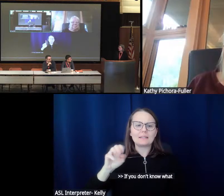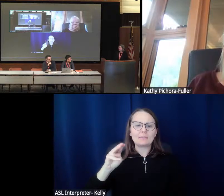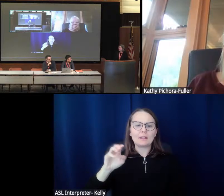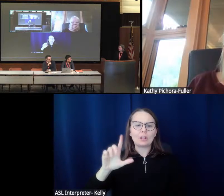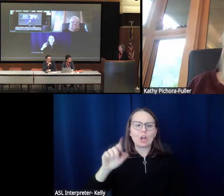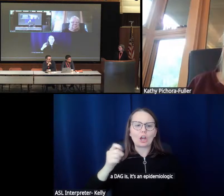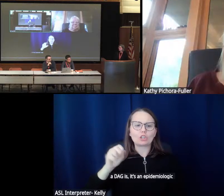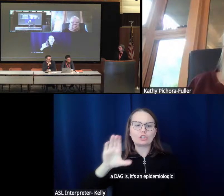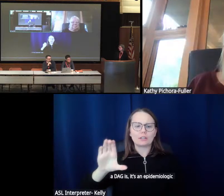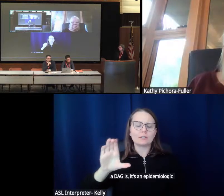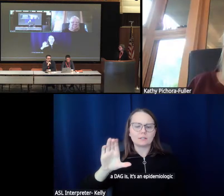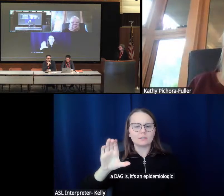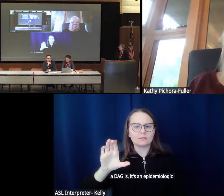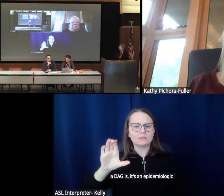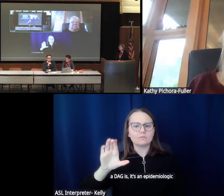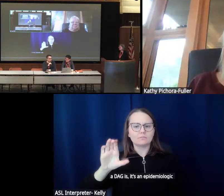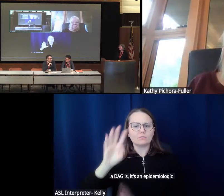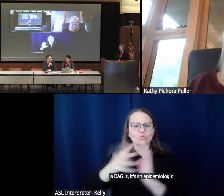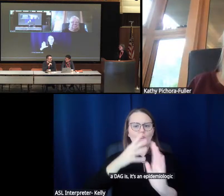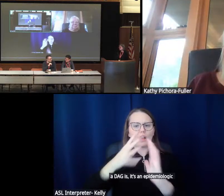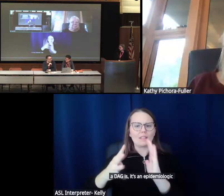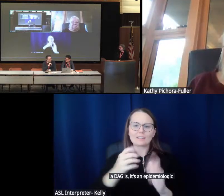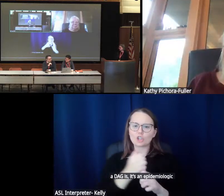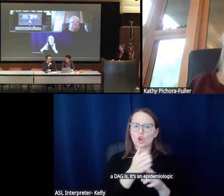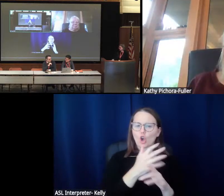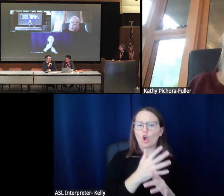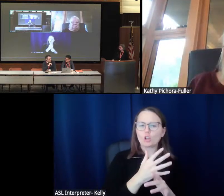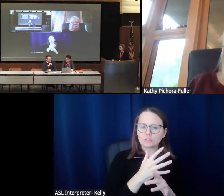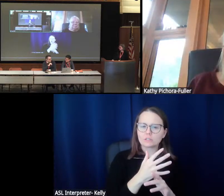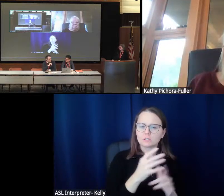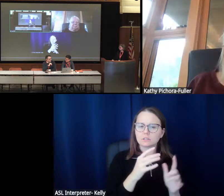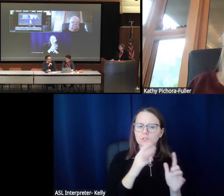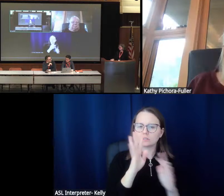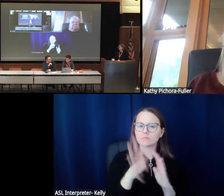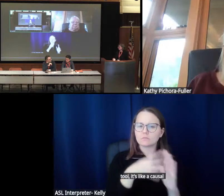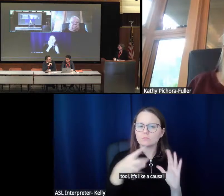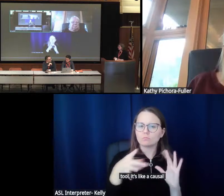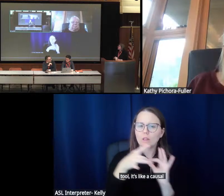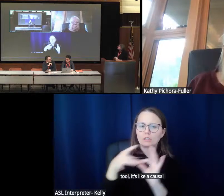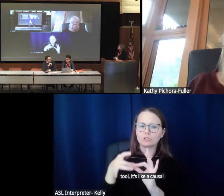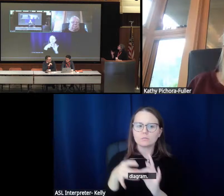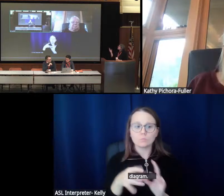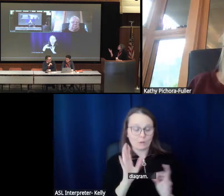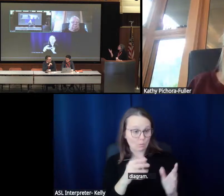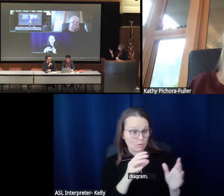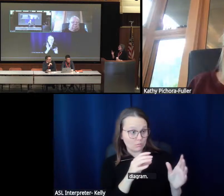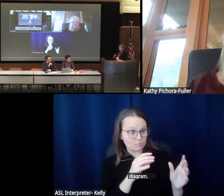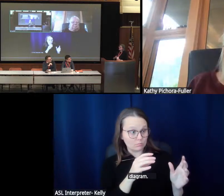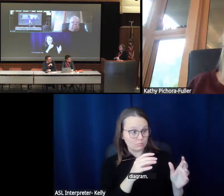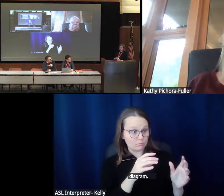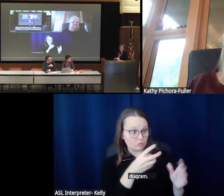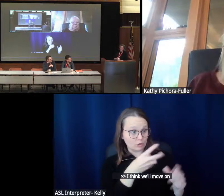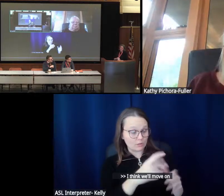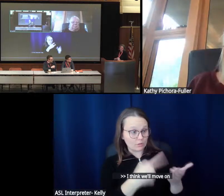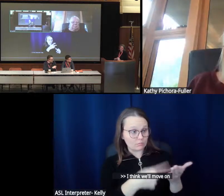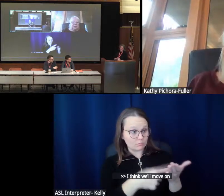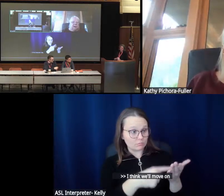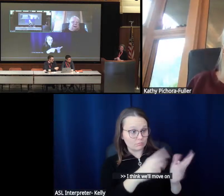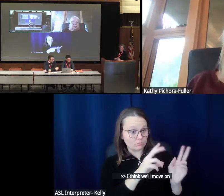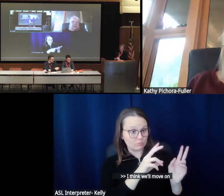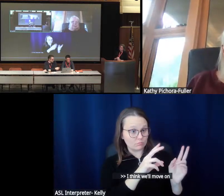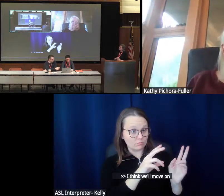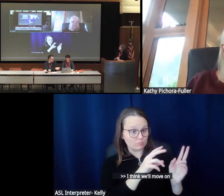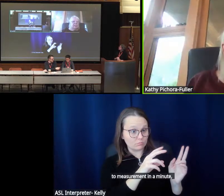causal diagram. Jargon. Yeah. I think we'll move on to measurement in a minute. Is that right? Or... To give Kathy a chance